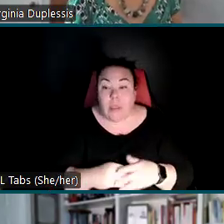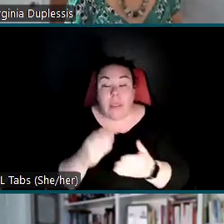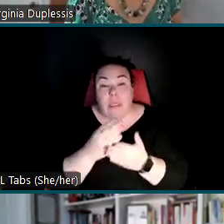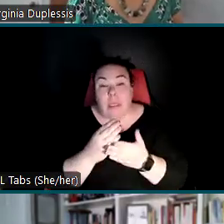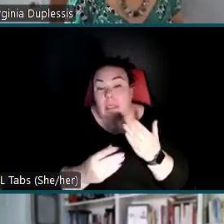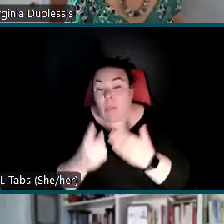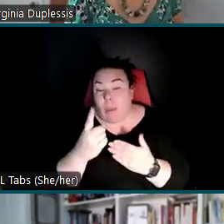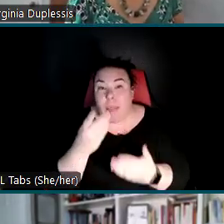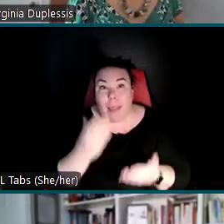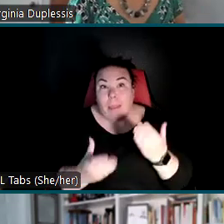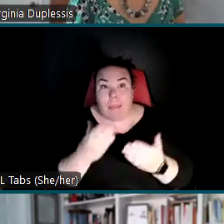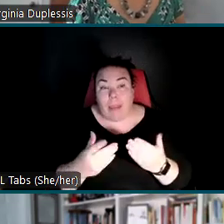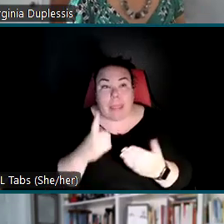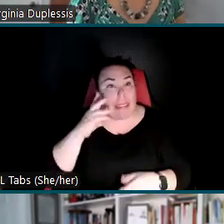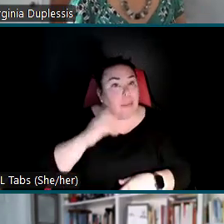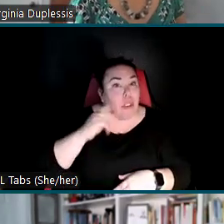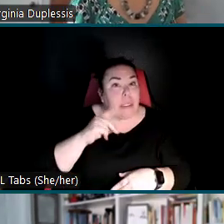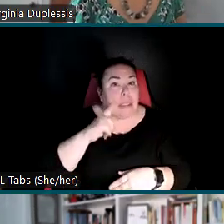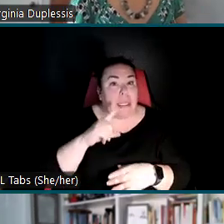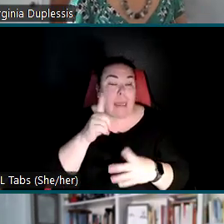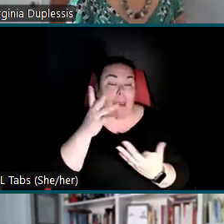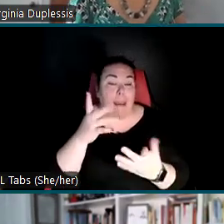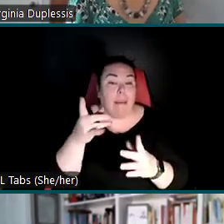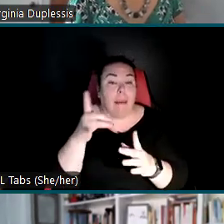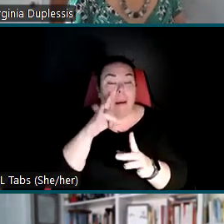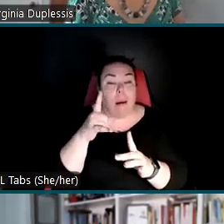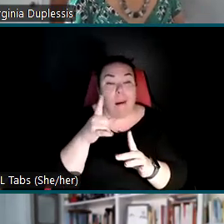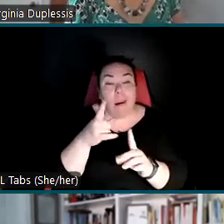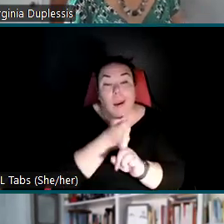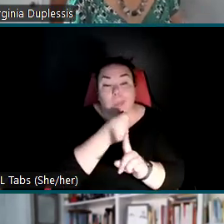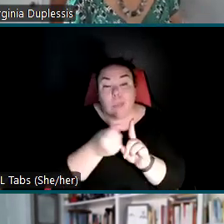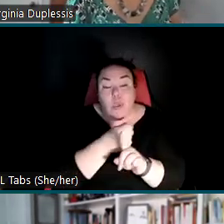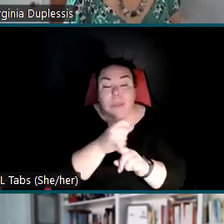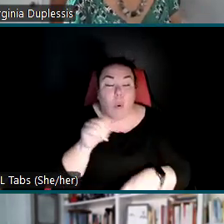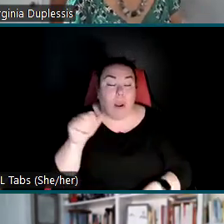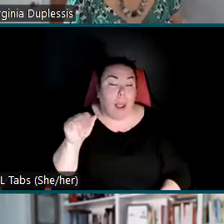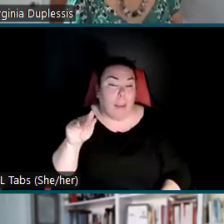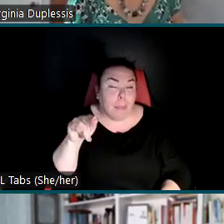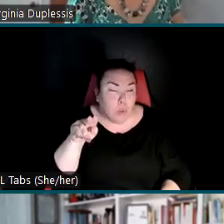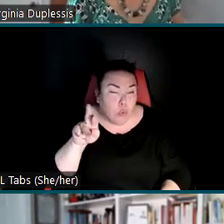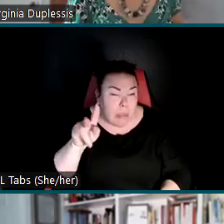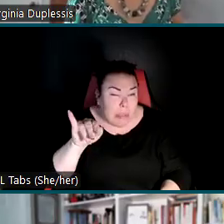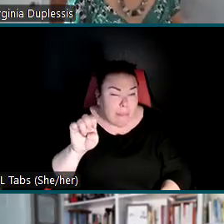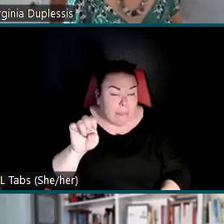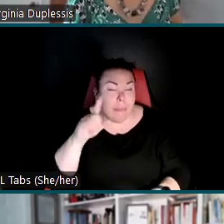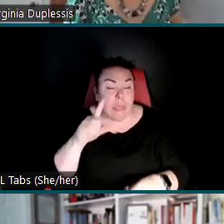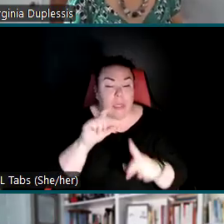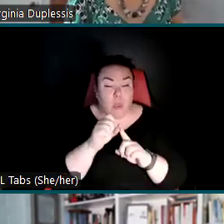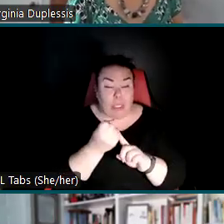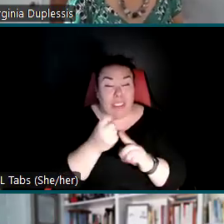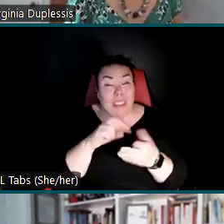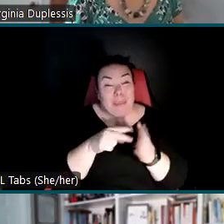in an abusive situation in mind. And so survivors may have to share space with someone who is